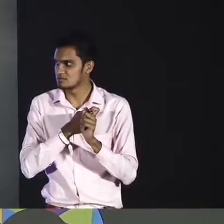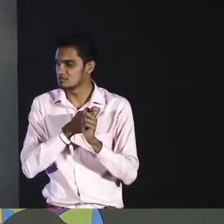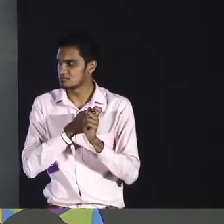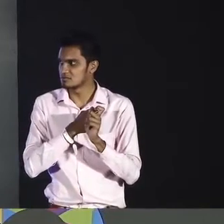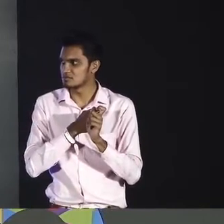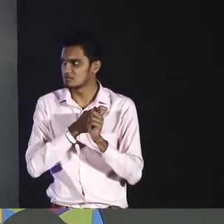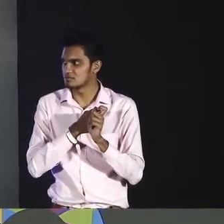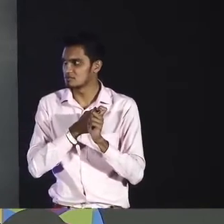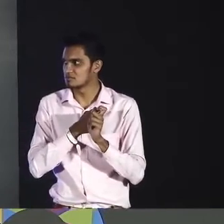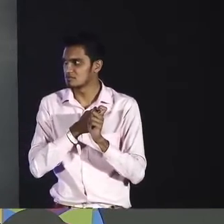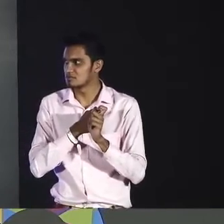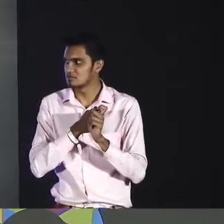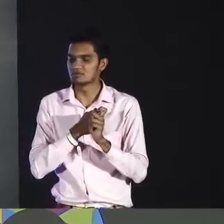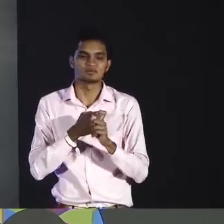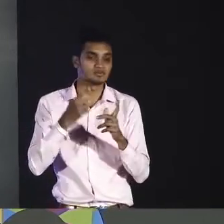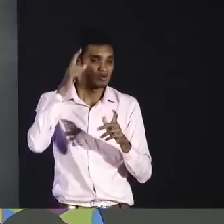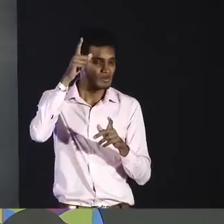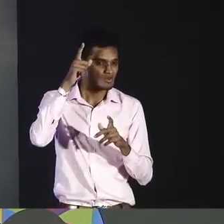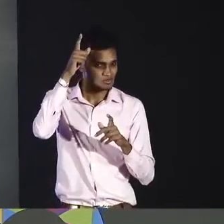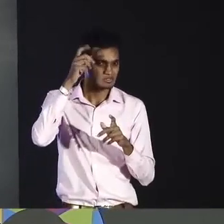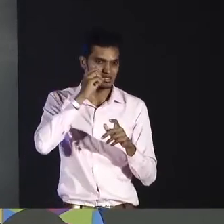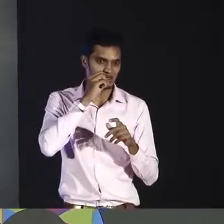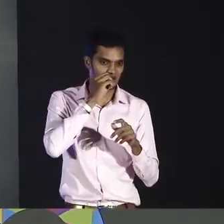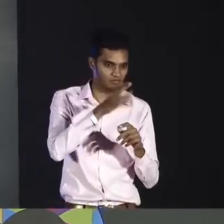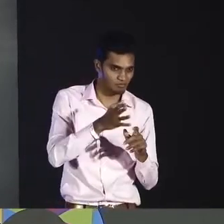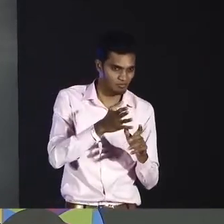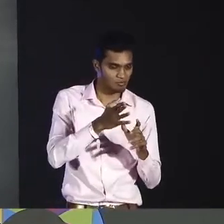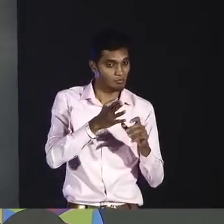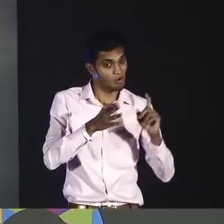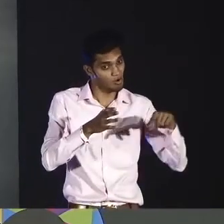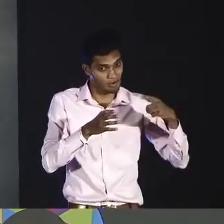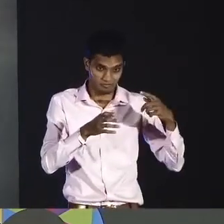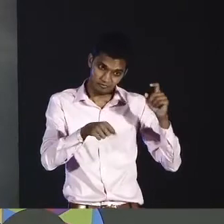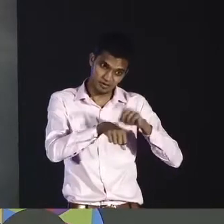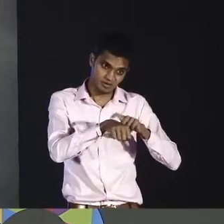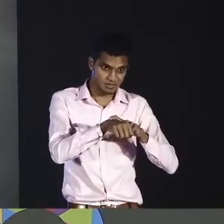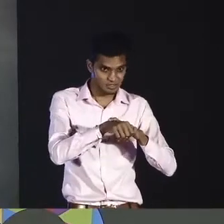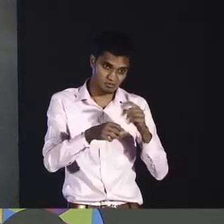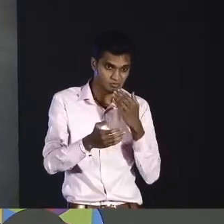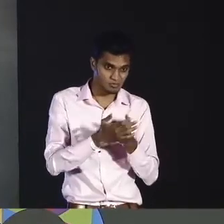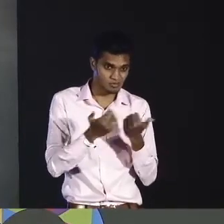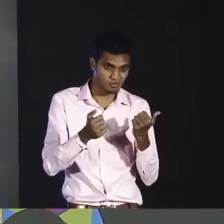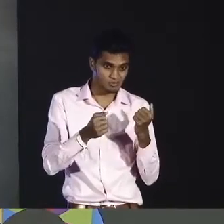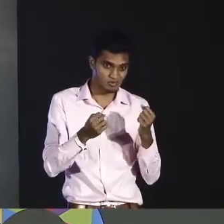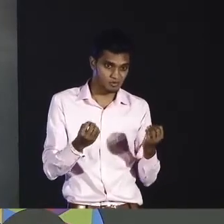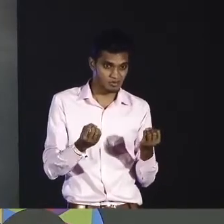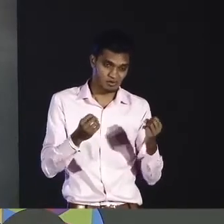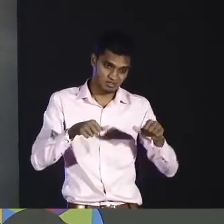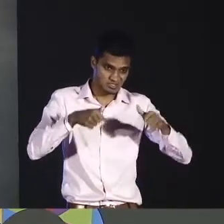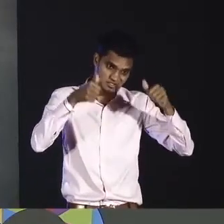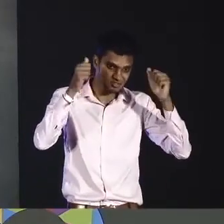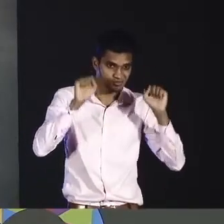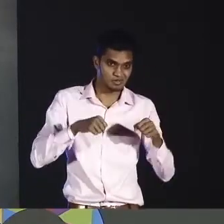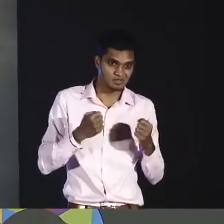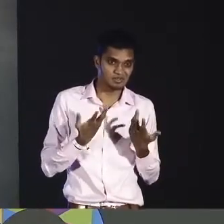it doesn't work all the time. It absolutely doesn't work all the time. It's just like saying, "I love my teacher and my